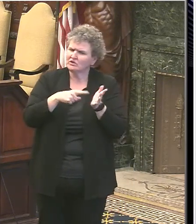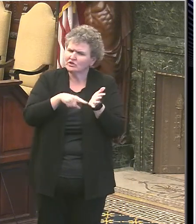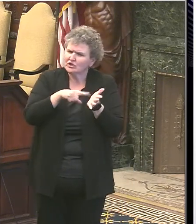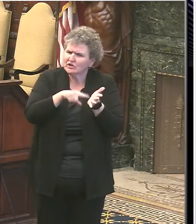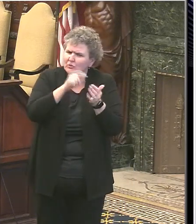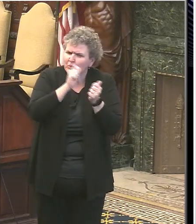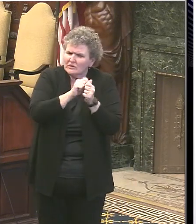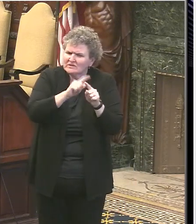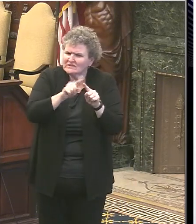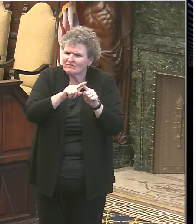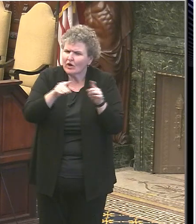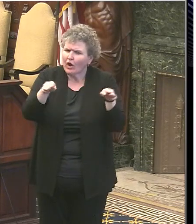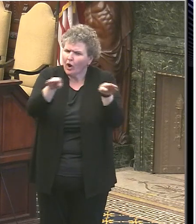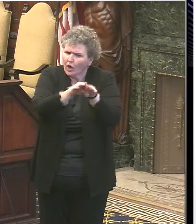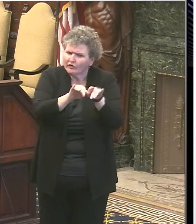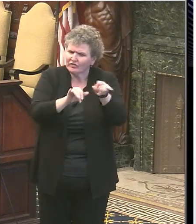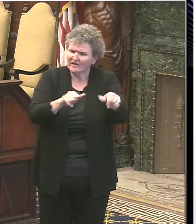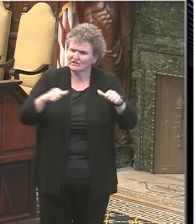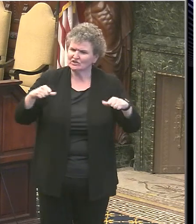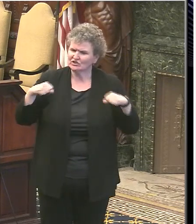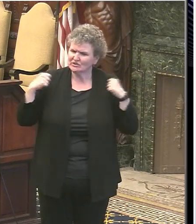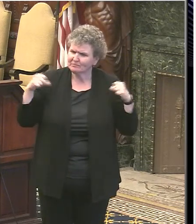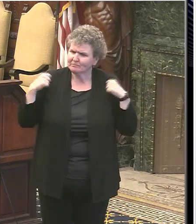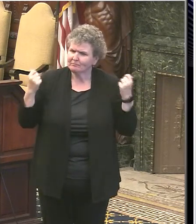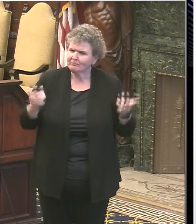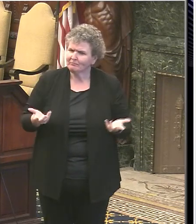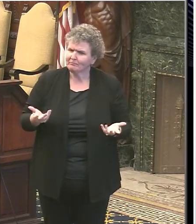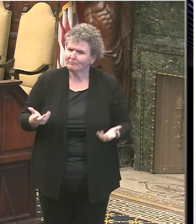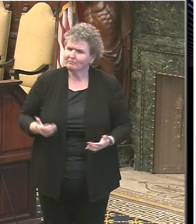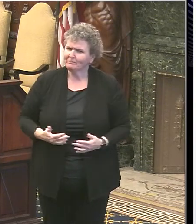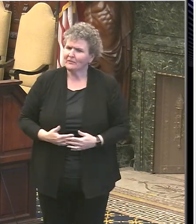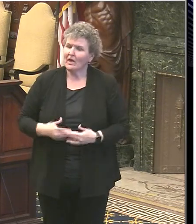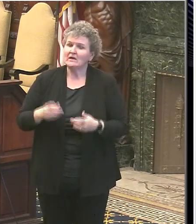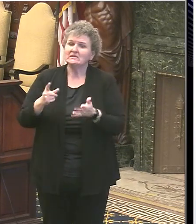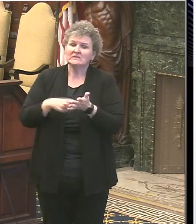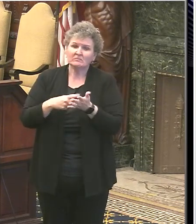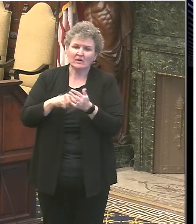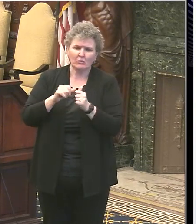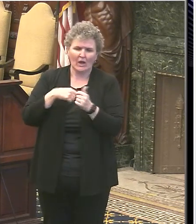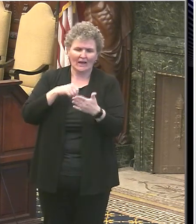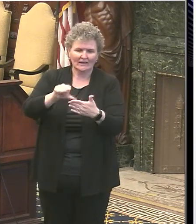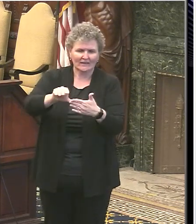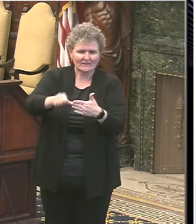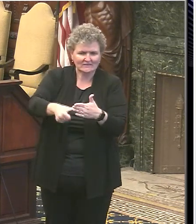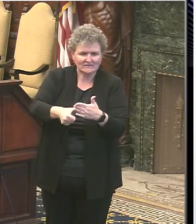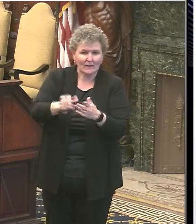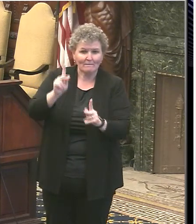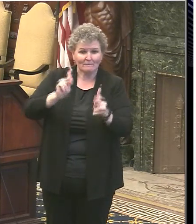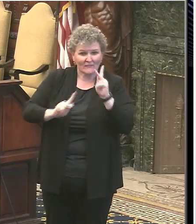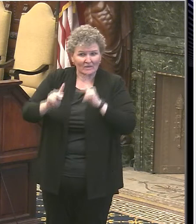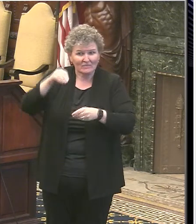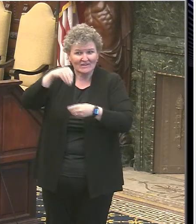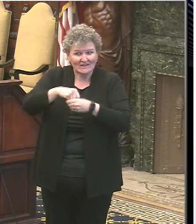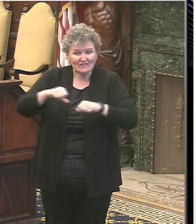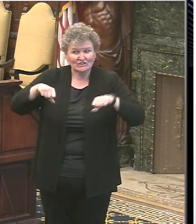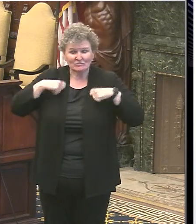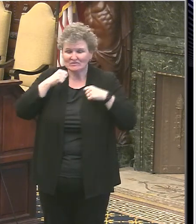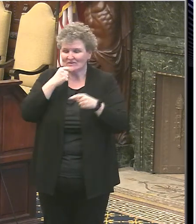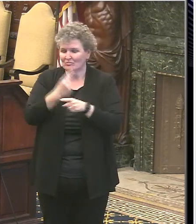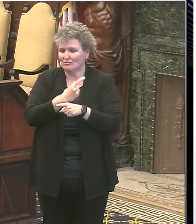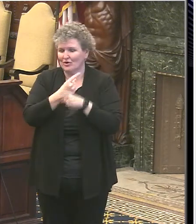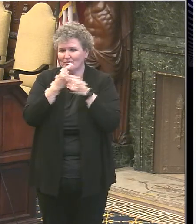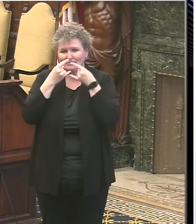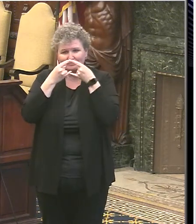decision to shut down gyms? Well, first, let me just point out that people aren't always wearing masks in gyms. Many people